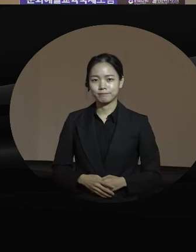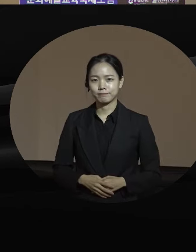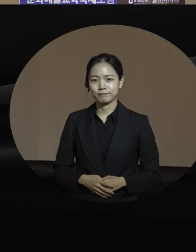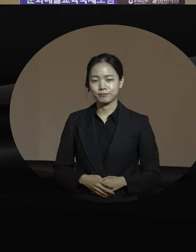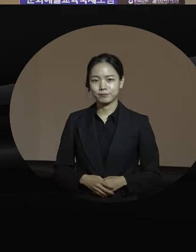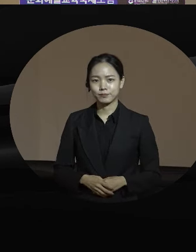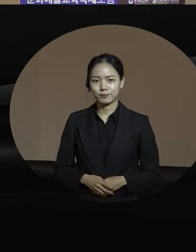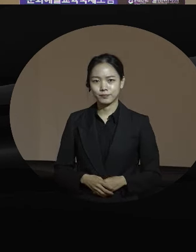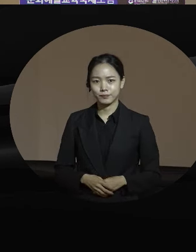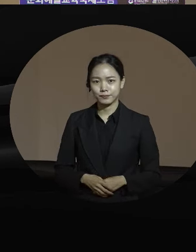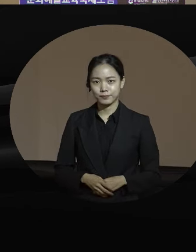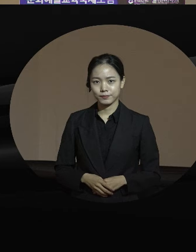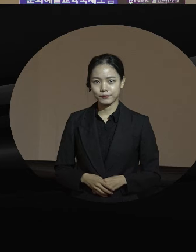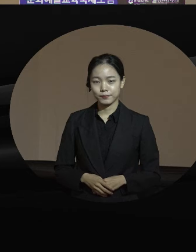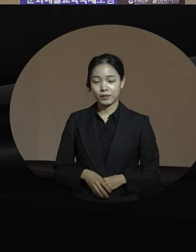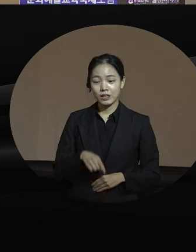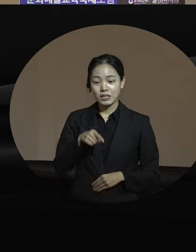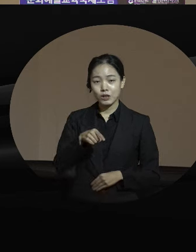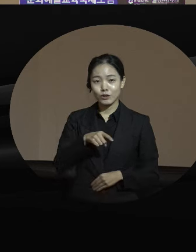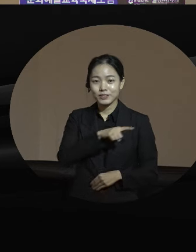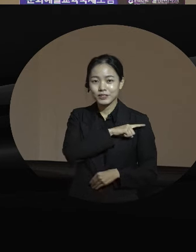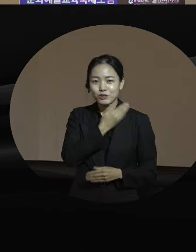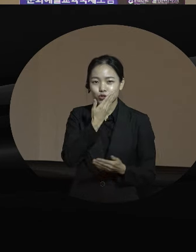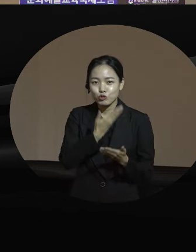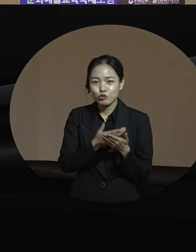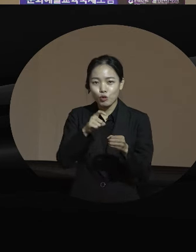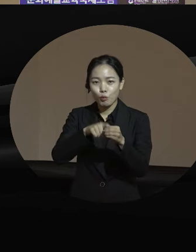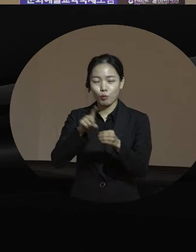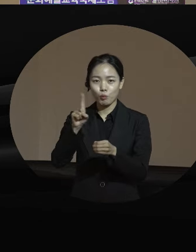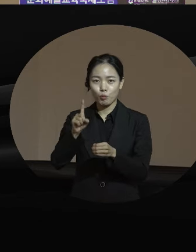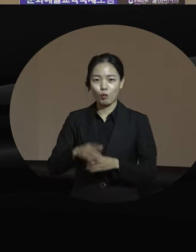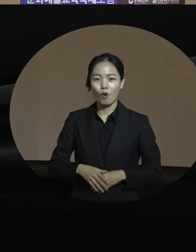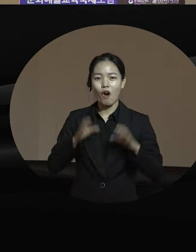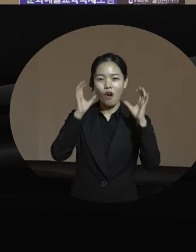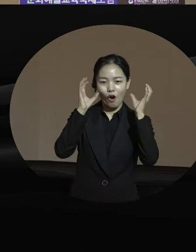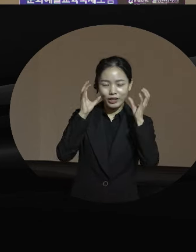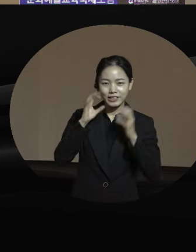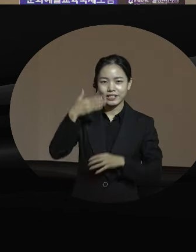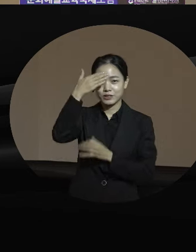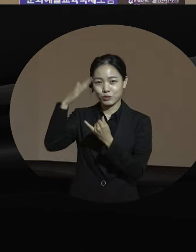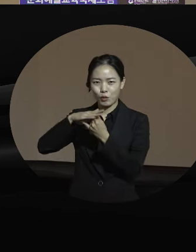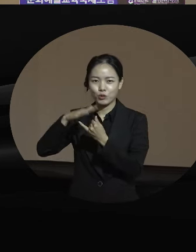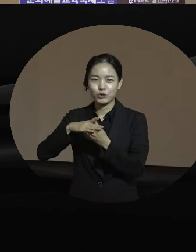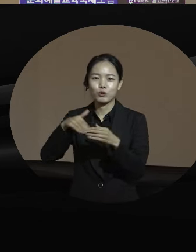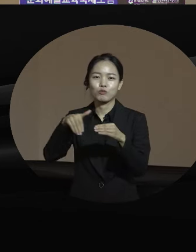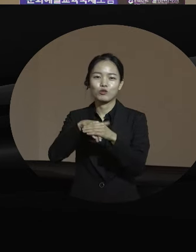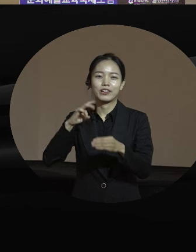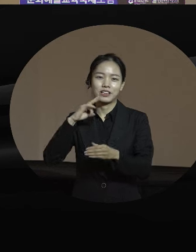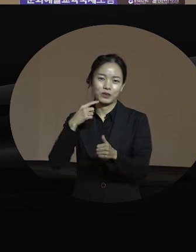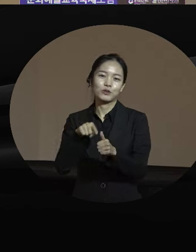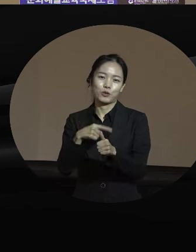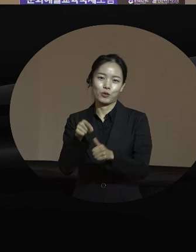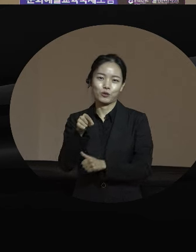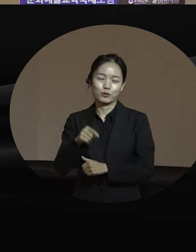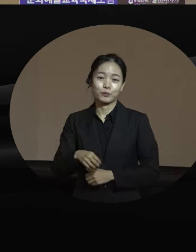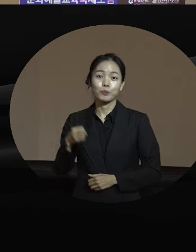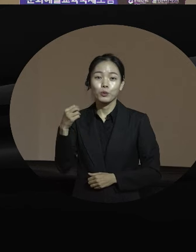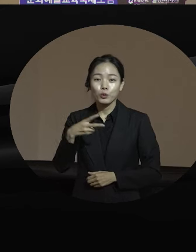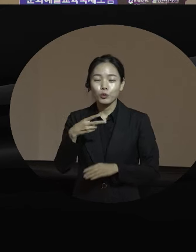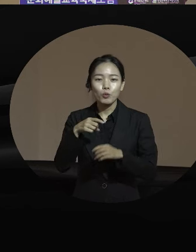young people's art and cultural education. Another objective is to promote lifelong learning and